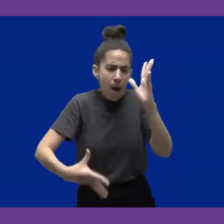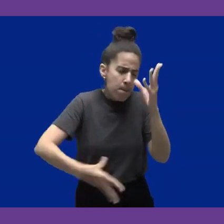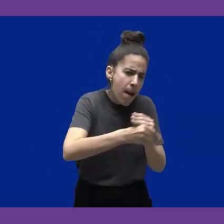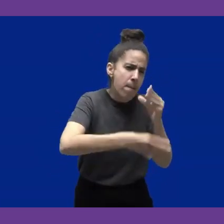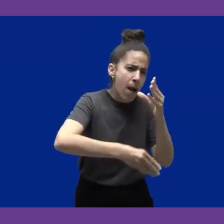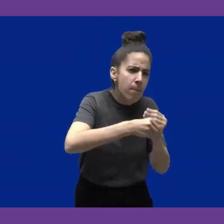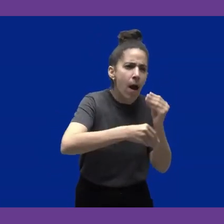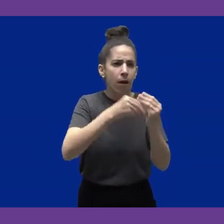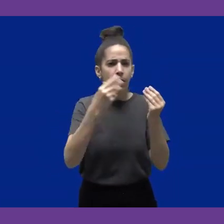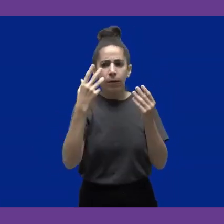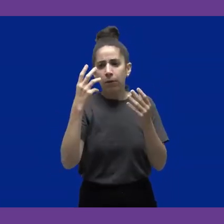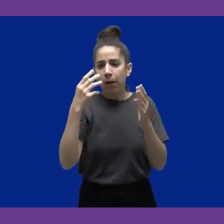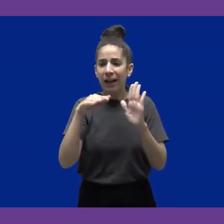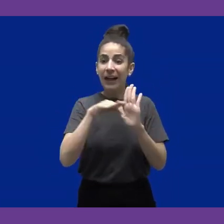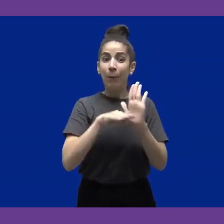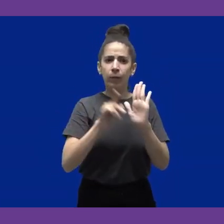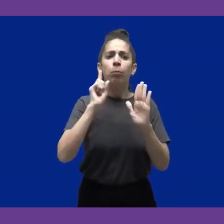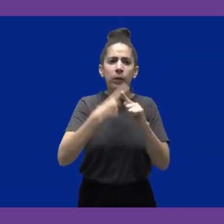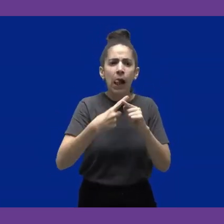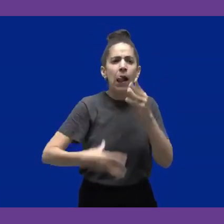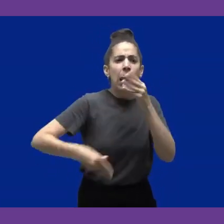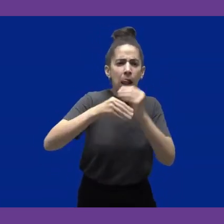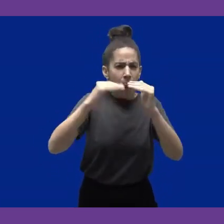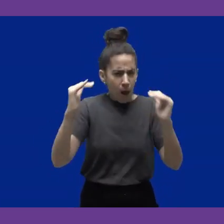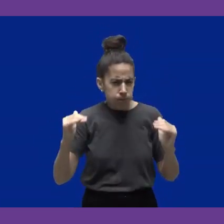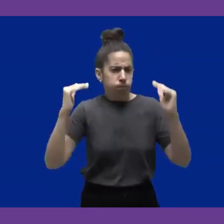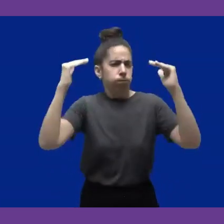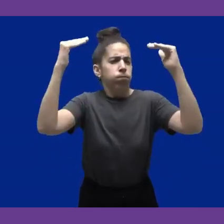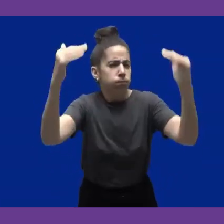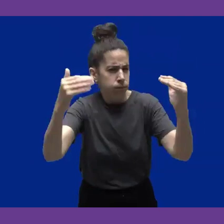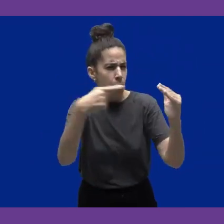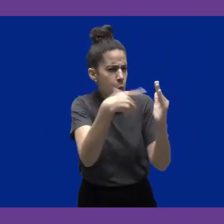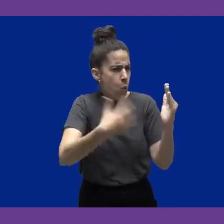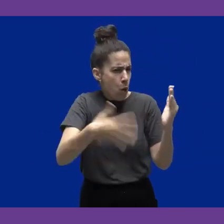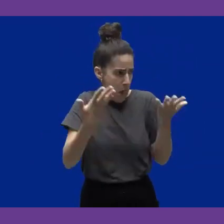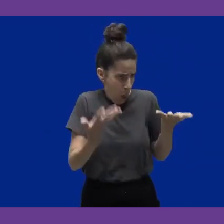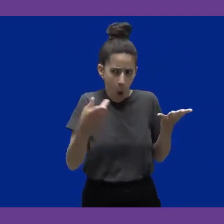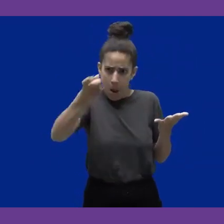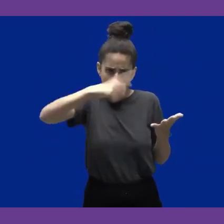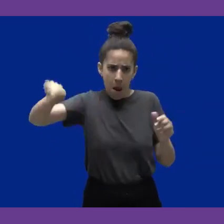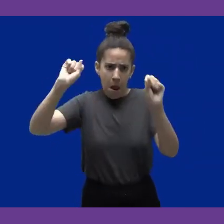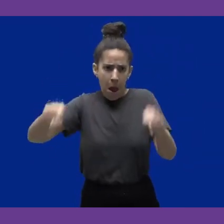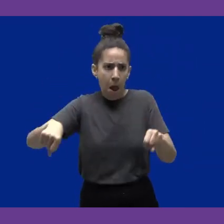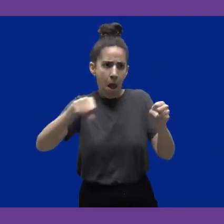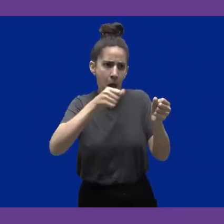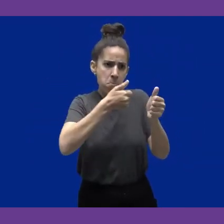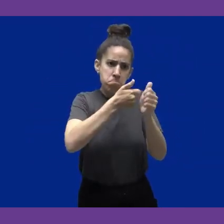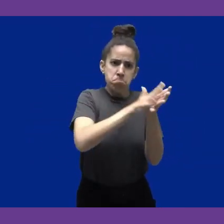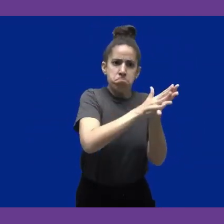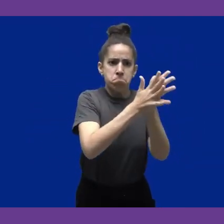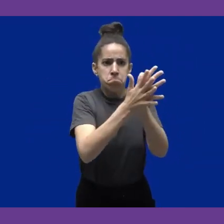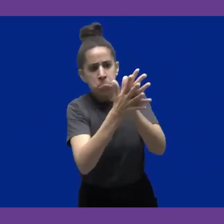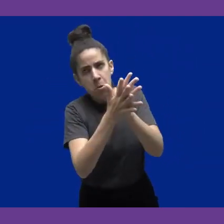phase, we know that there are not so many. So, and there are mechanisms to take that into account also in standardization.